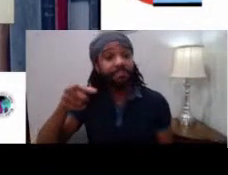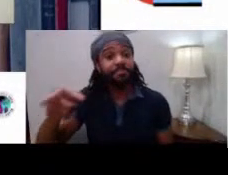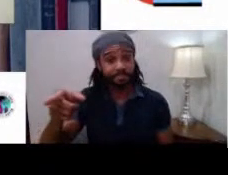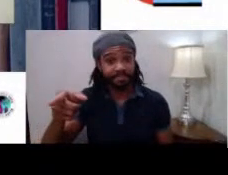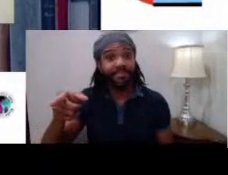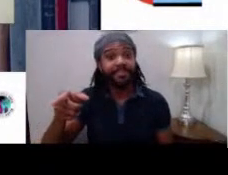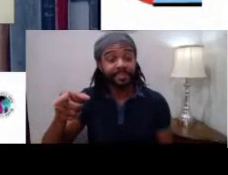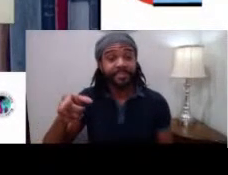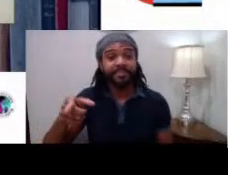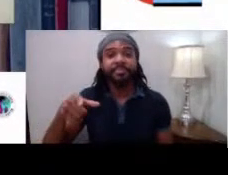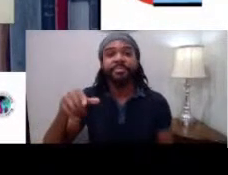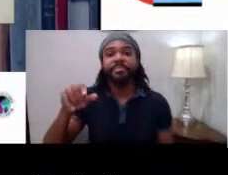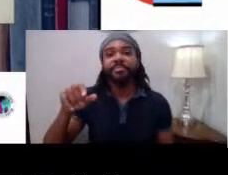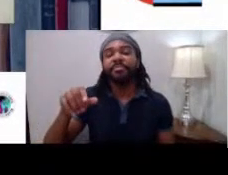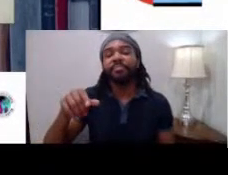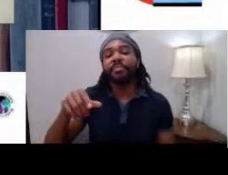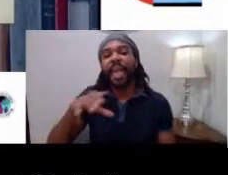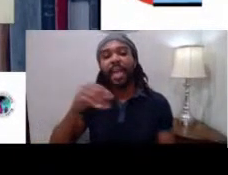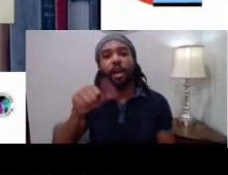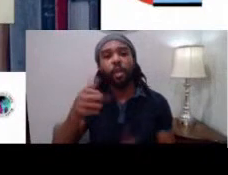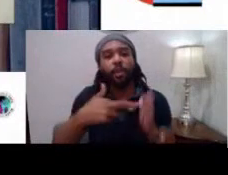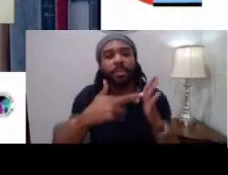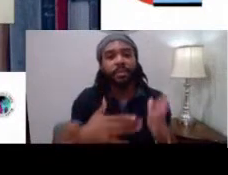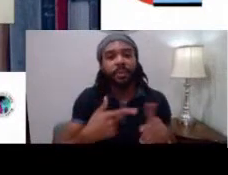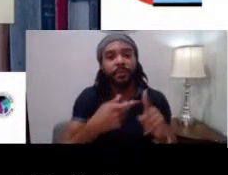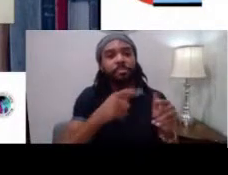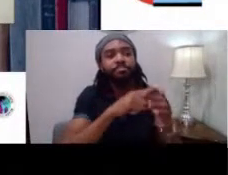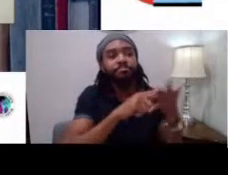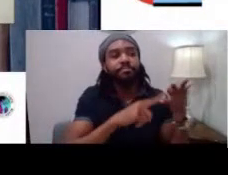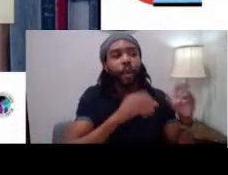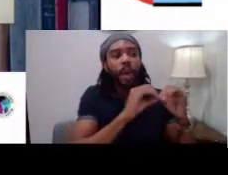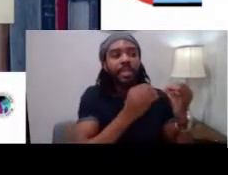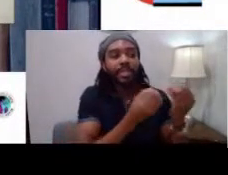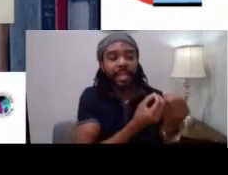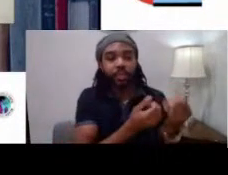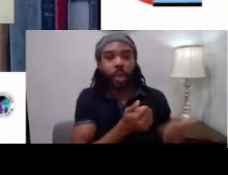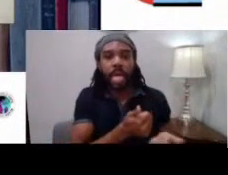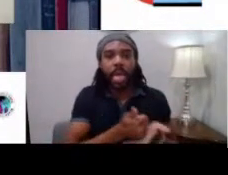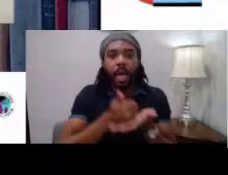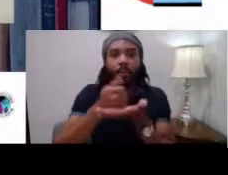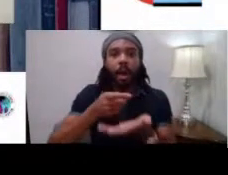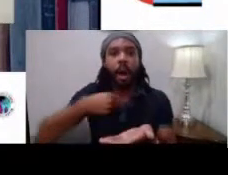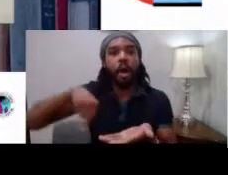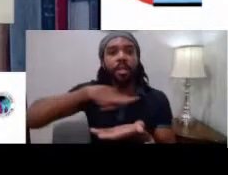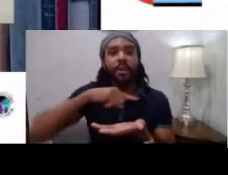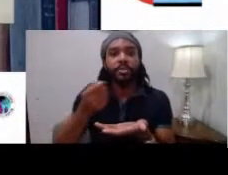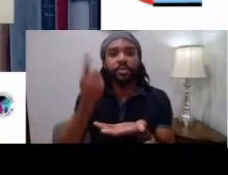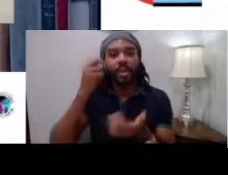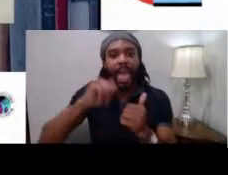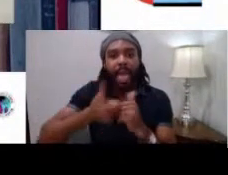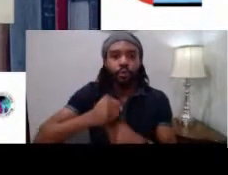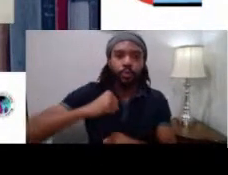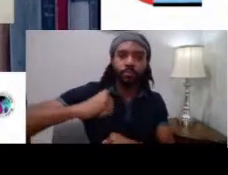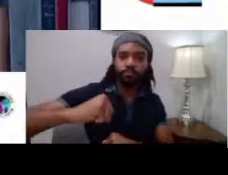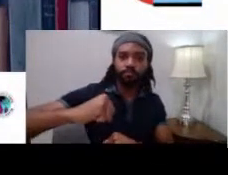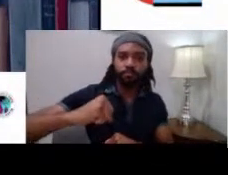as representatives from CICAS and Campaign from Our Shared Future, who will help us understand how we can push back.